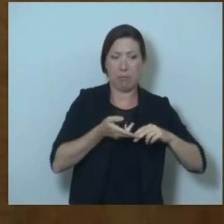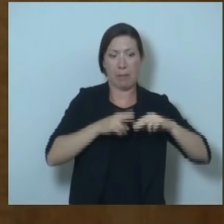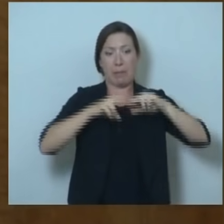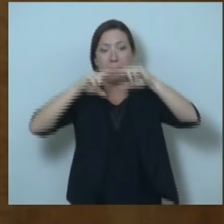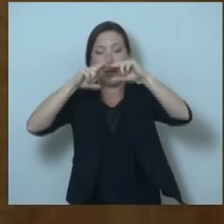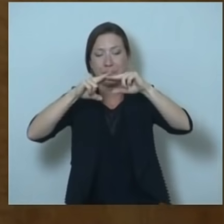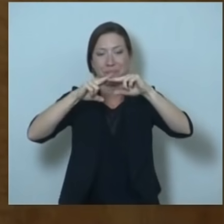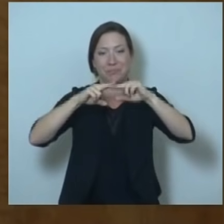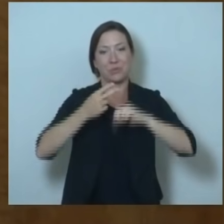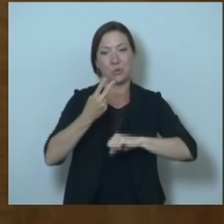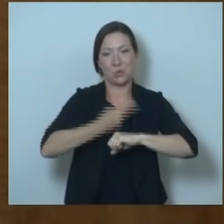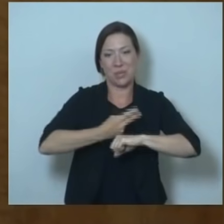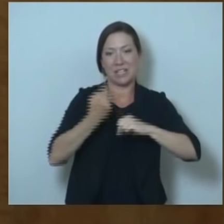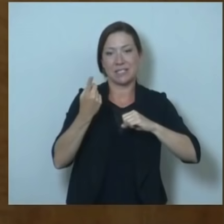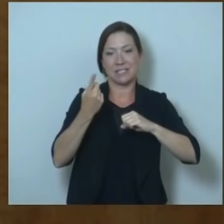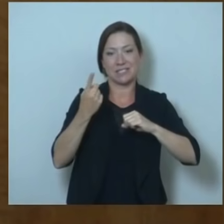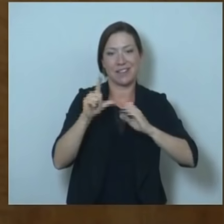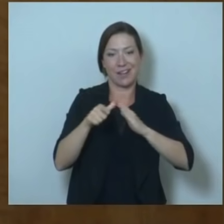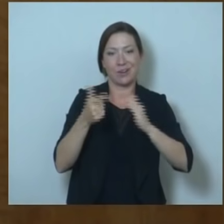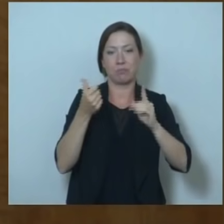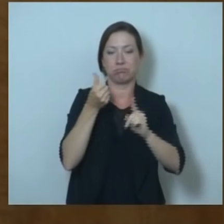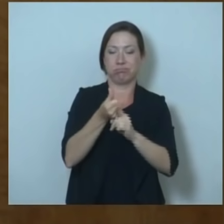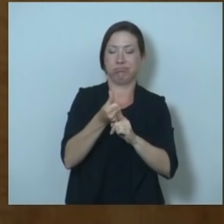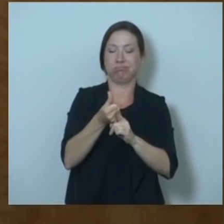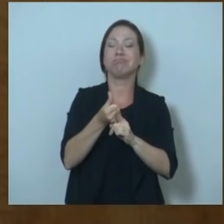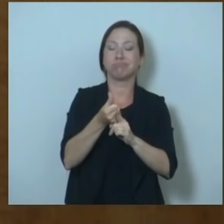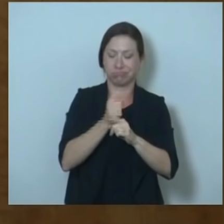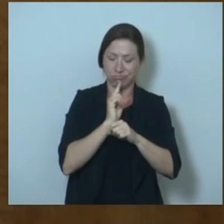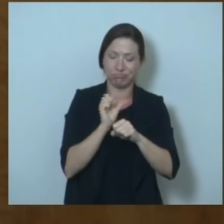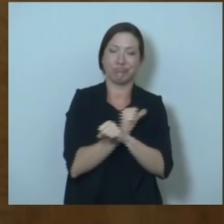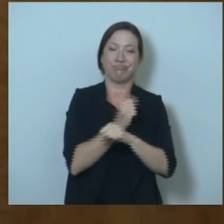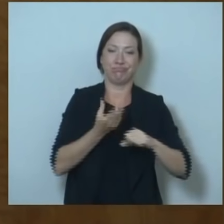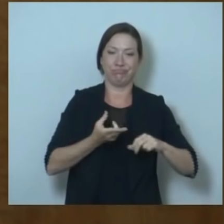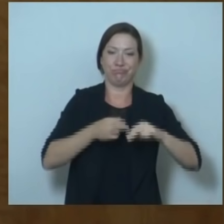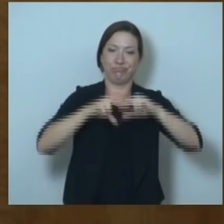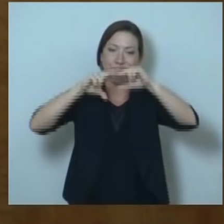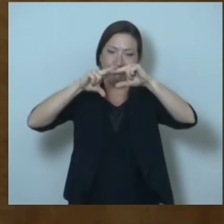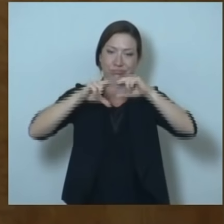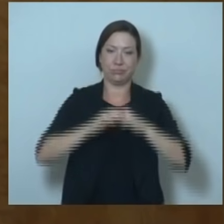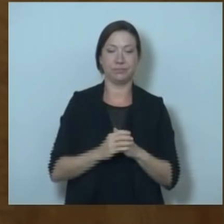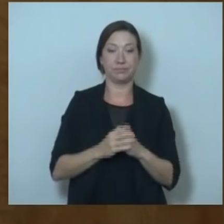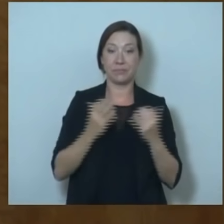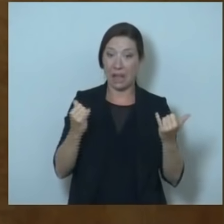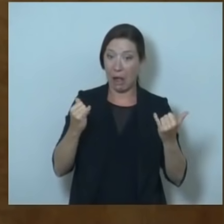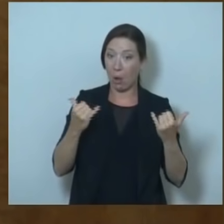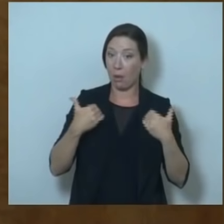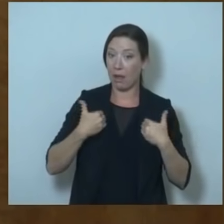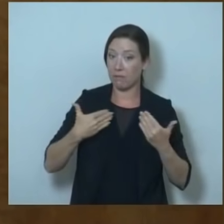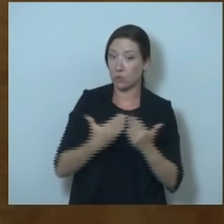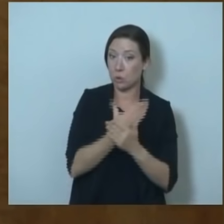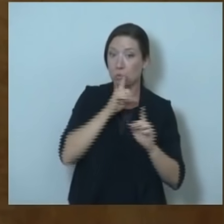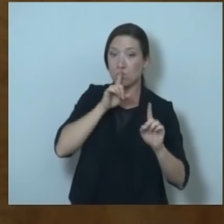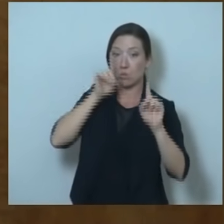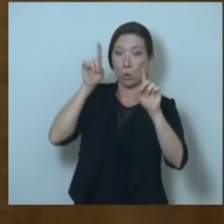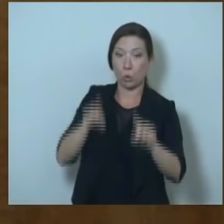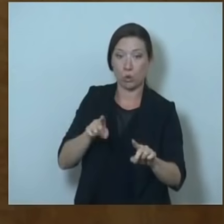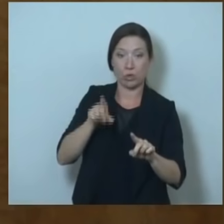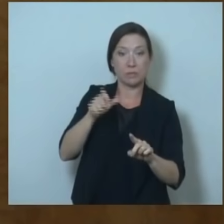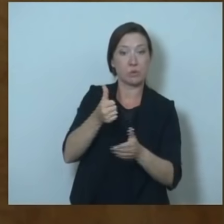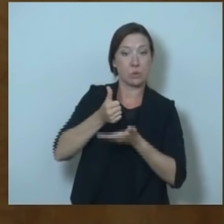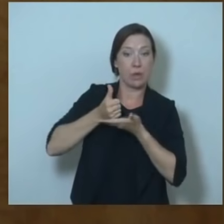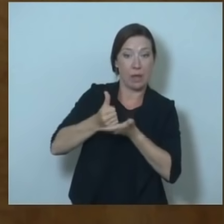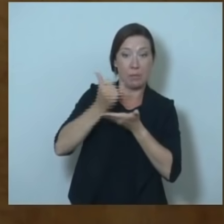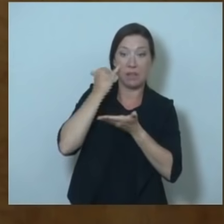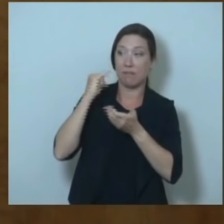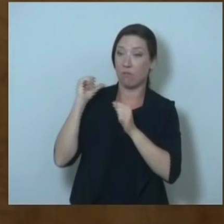and indeed, that is the case. Now, we do have an order that should help if every employer gets their employees masked. If all